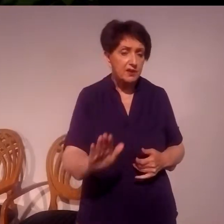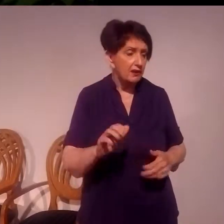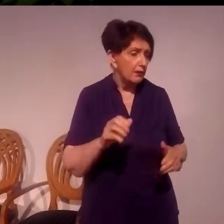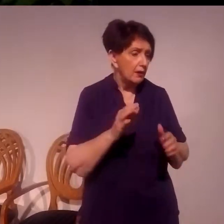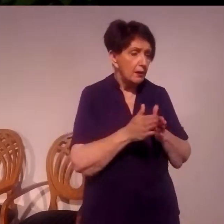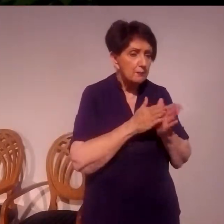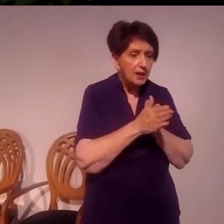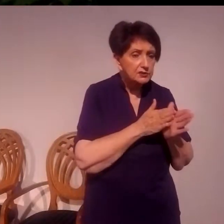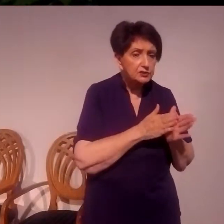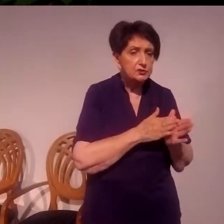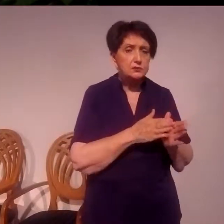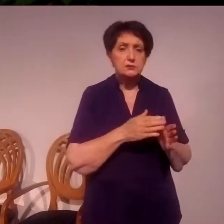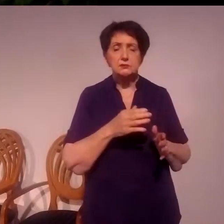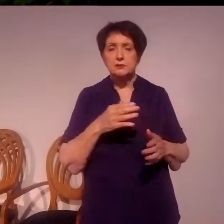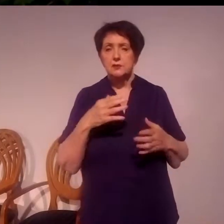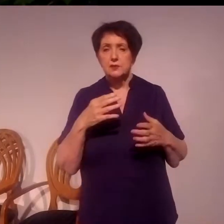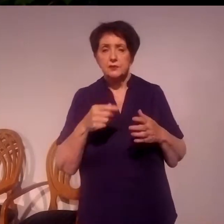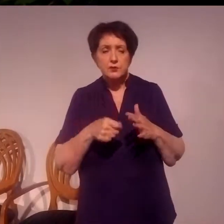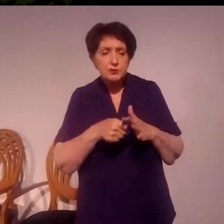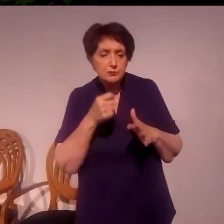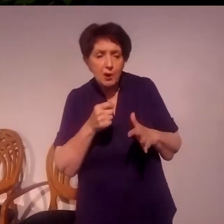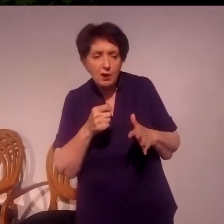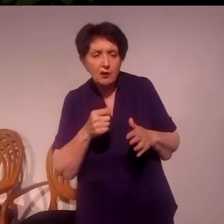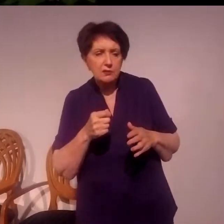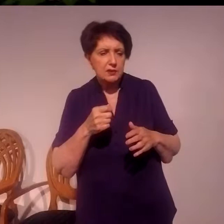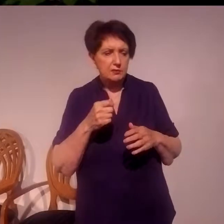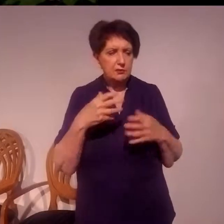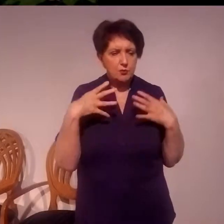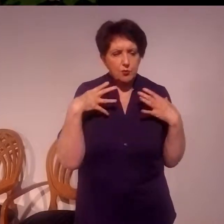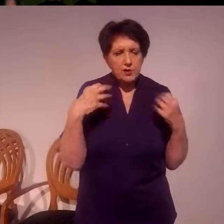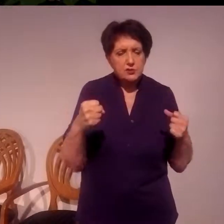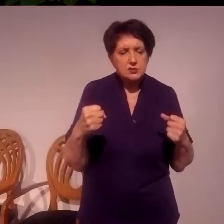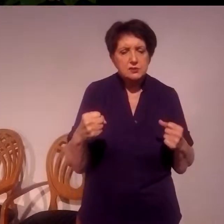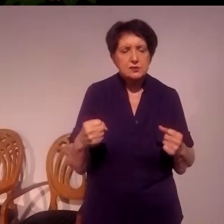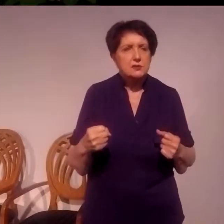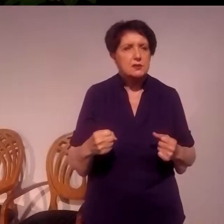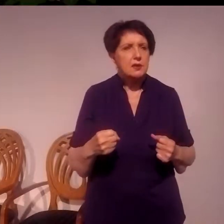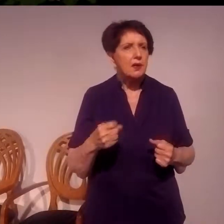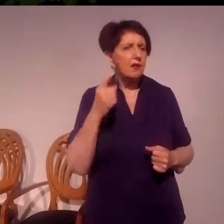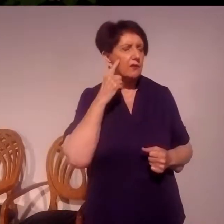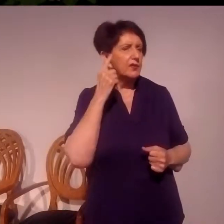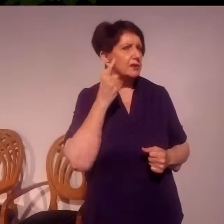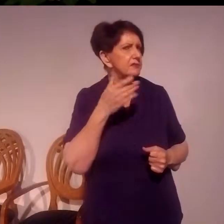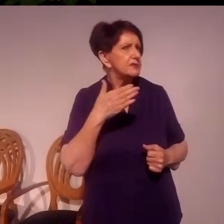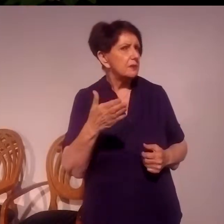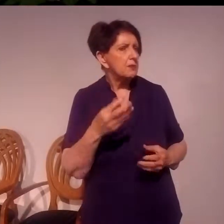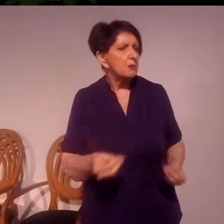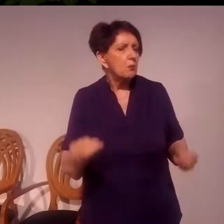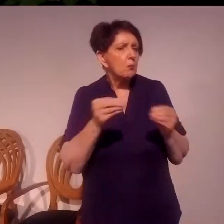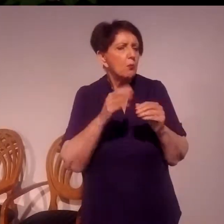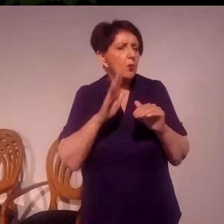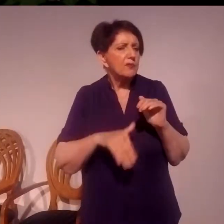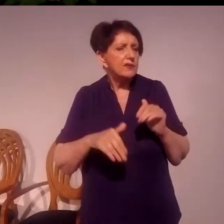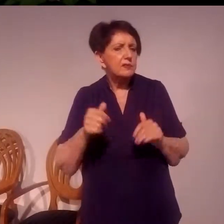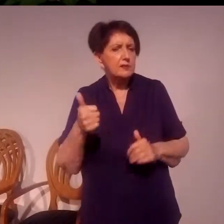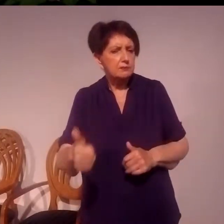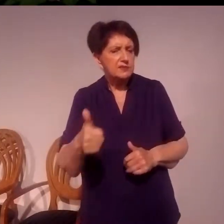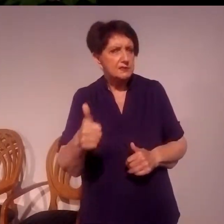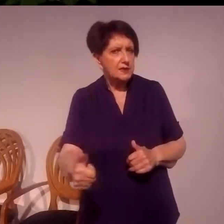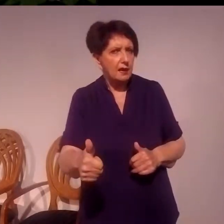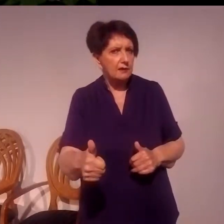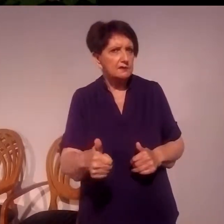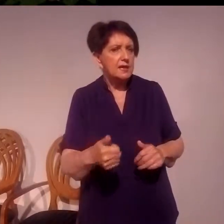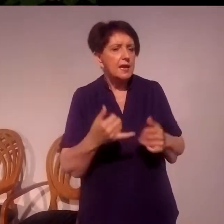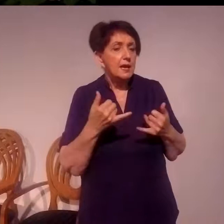and their courageousness, they've thought of something greater than themselves, and they have